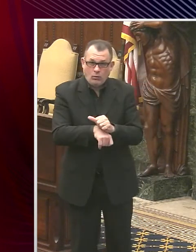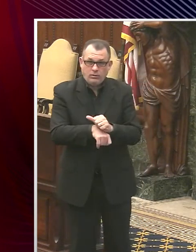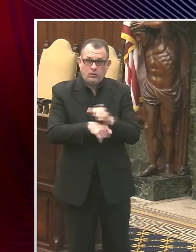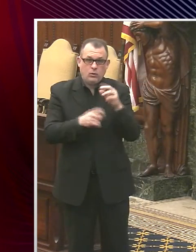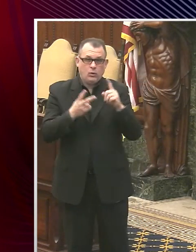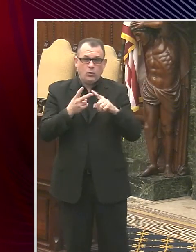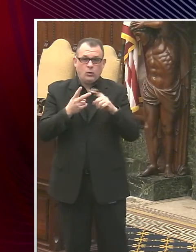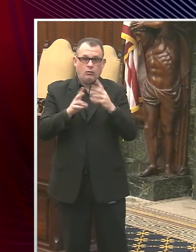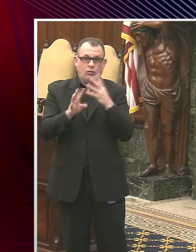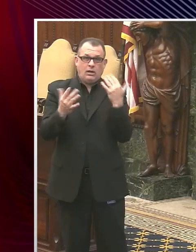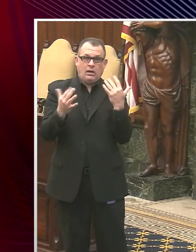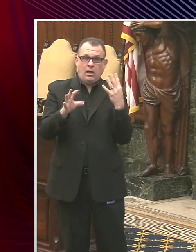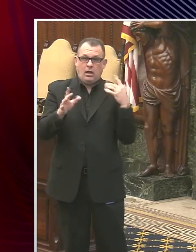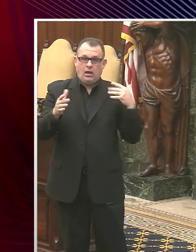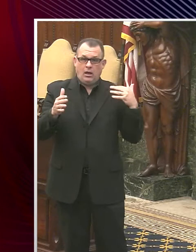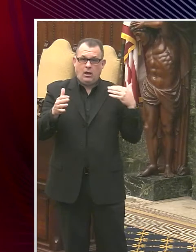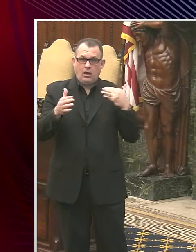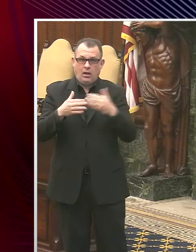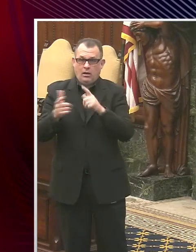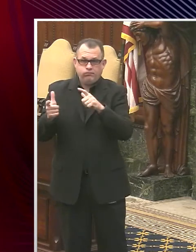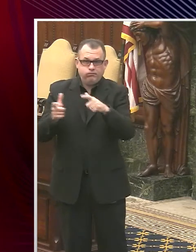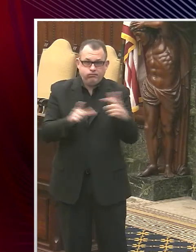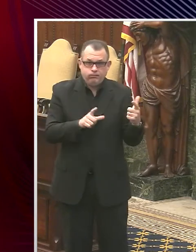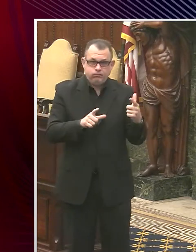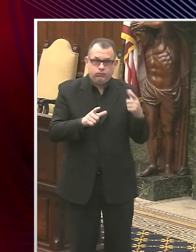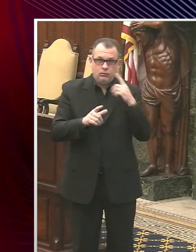in line and you will be able to get vaccinated today.